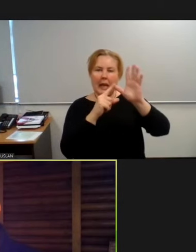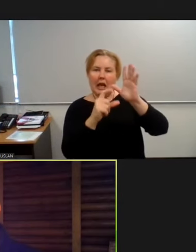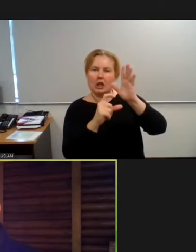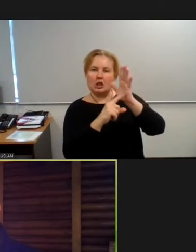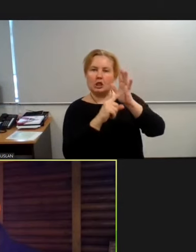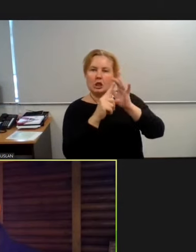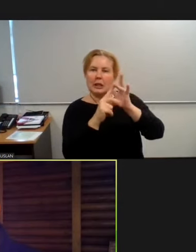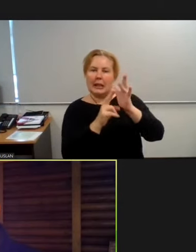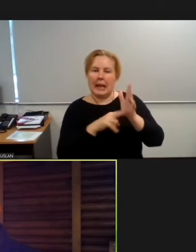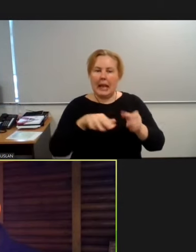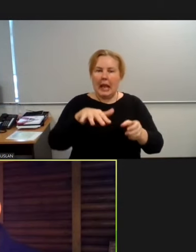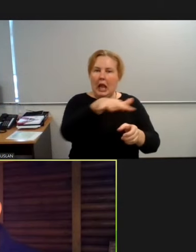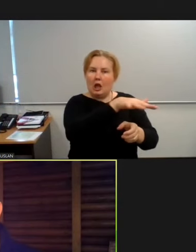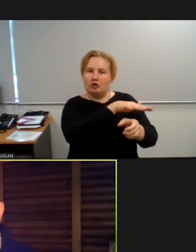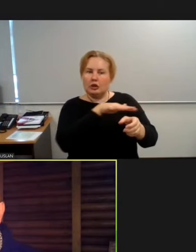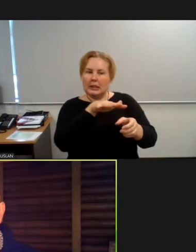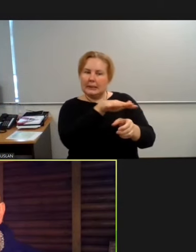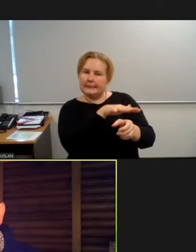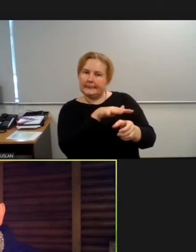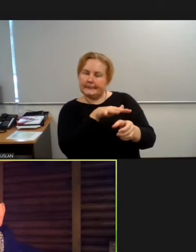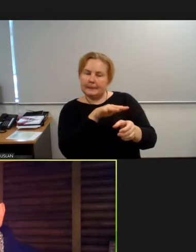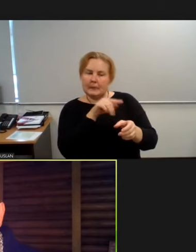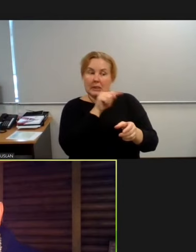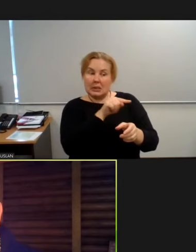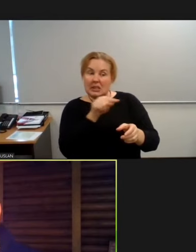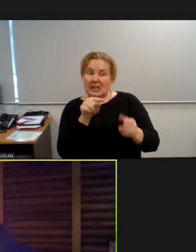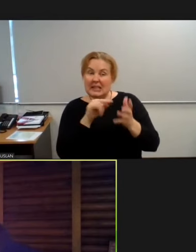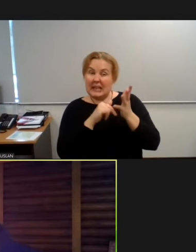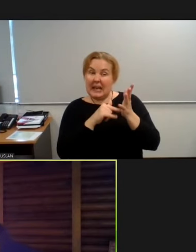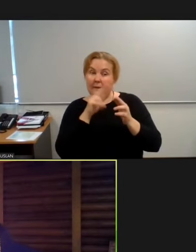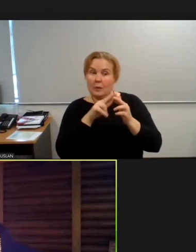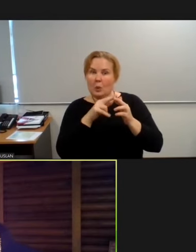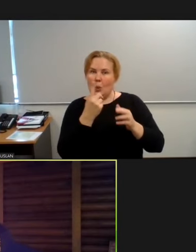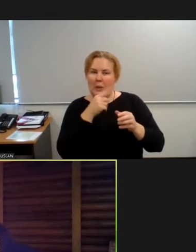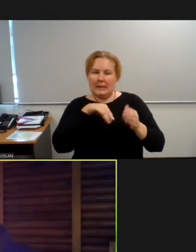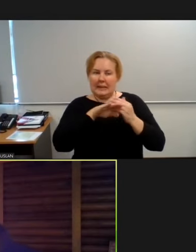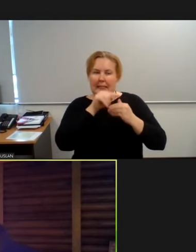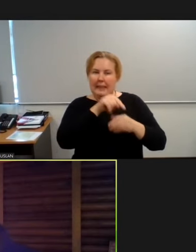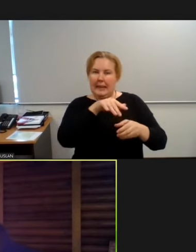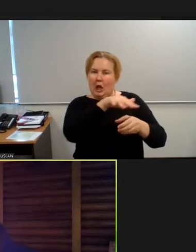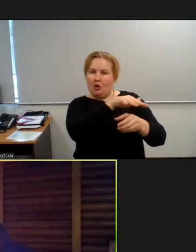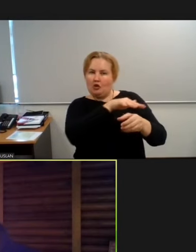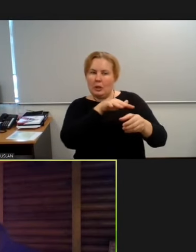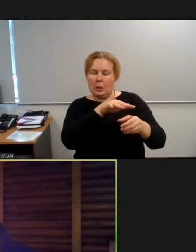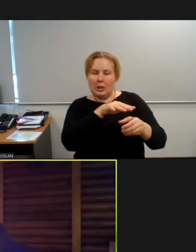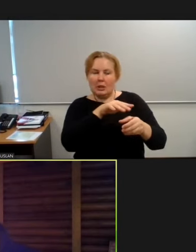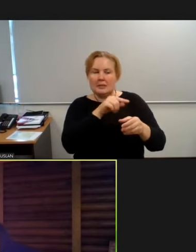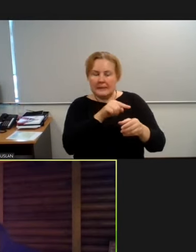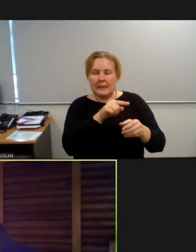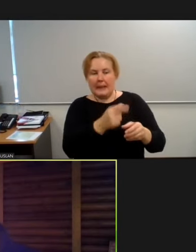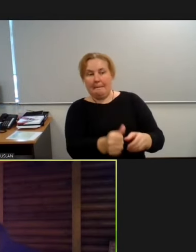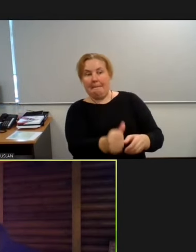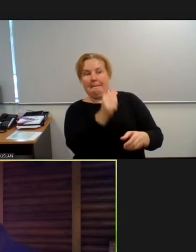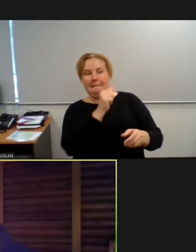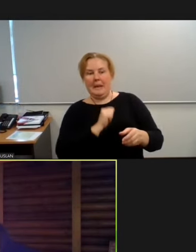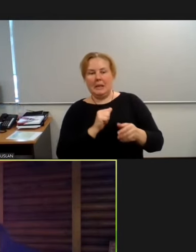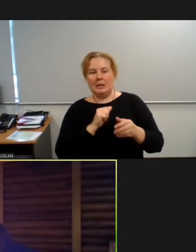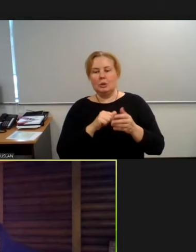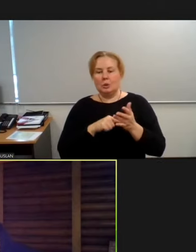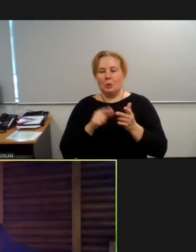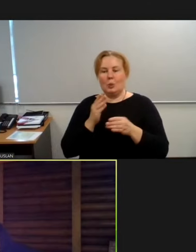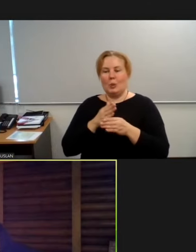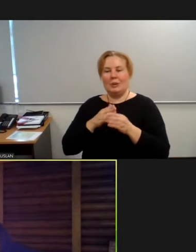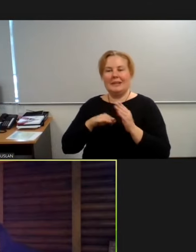work in our services. Some of the others have already touched on this, but I think obviously we need to